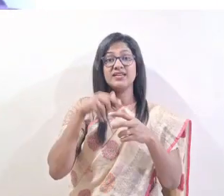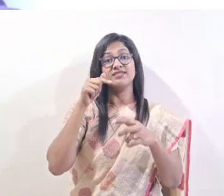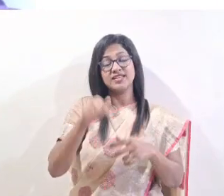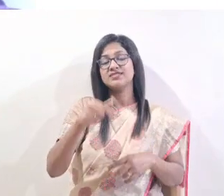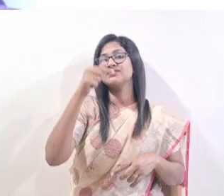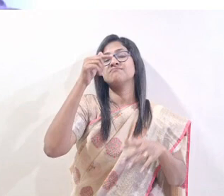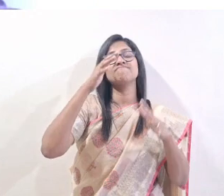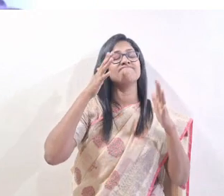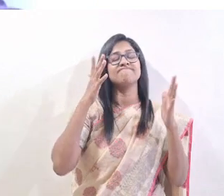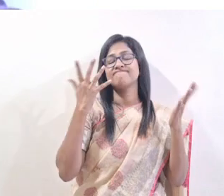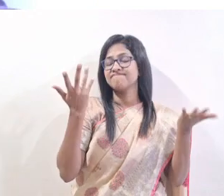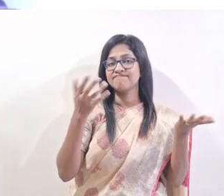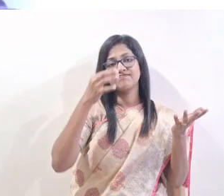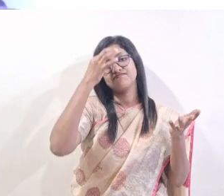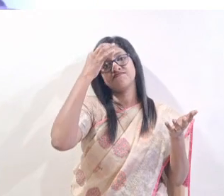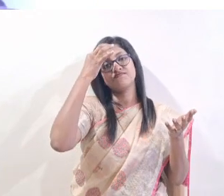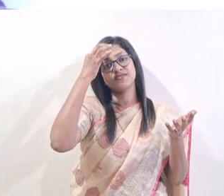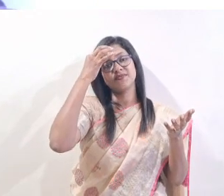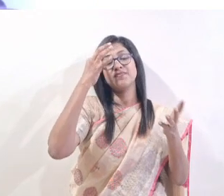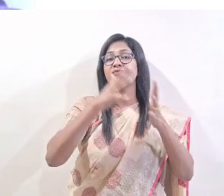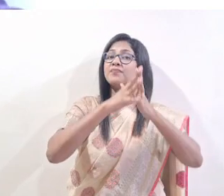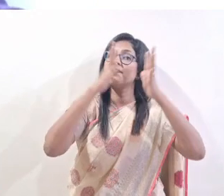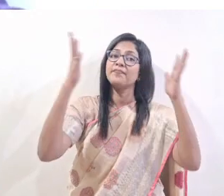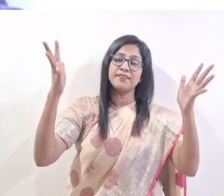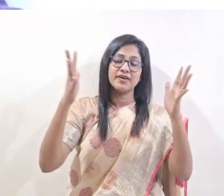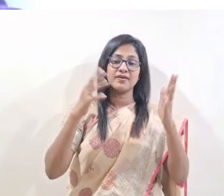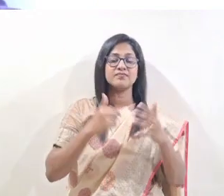be one of the biggest problems. And